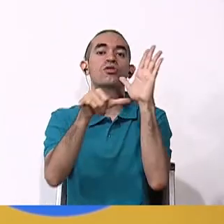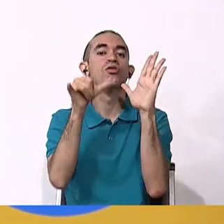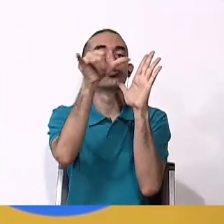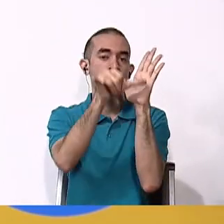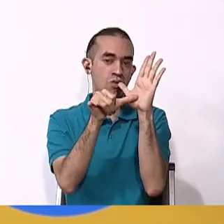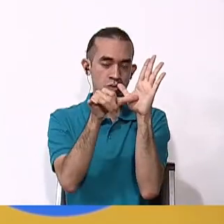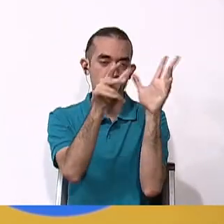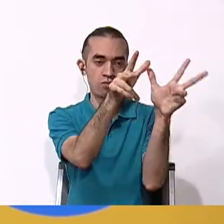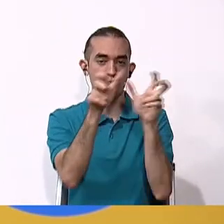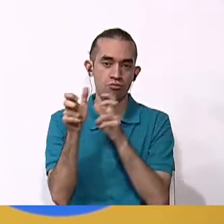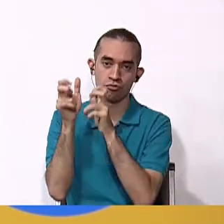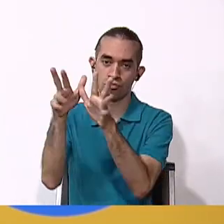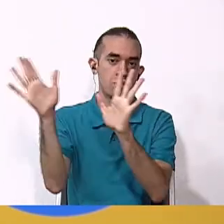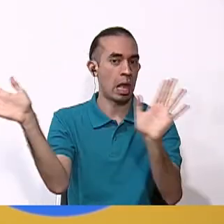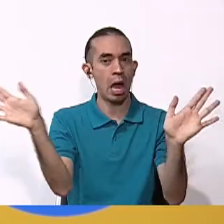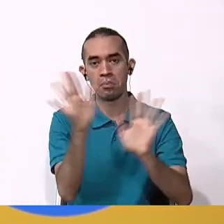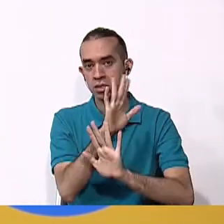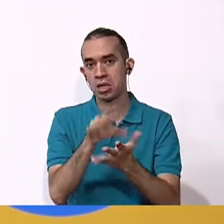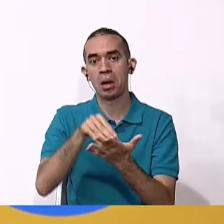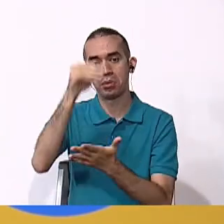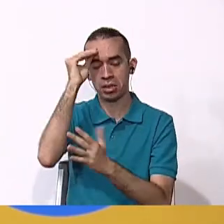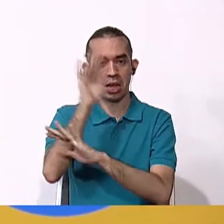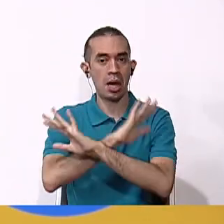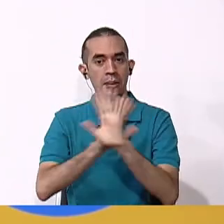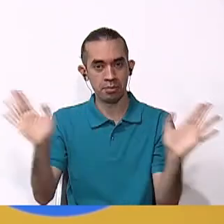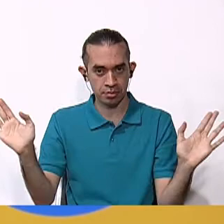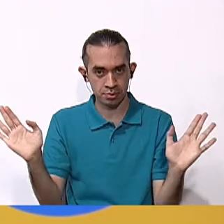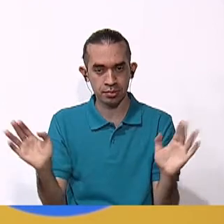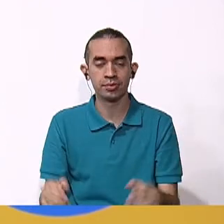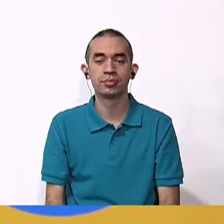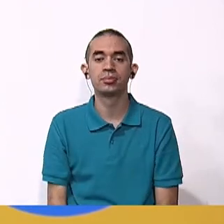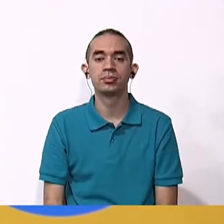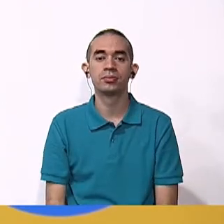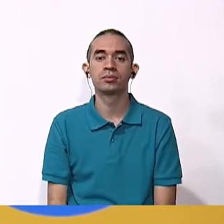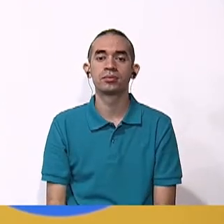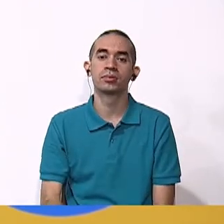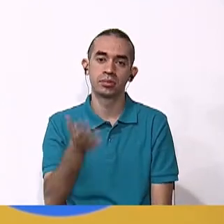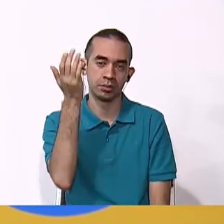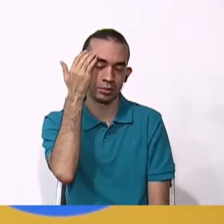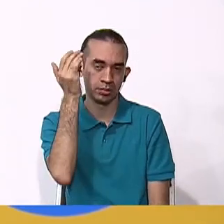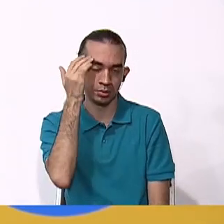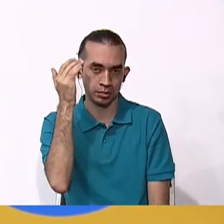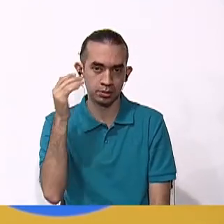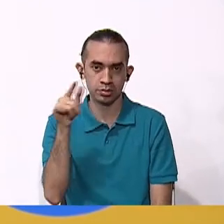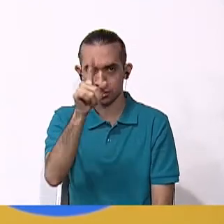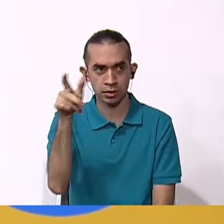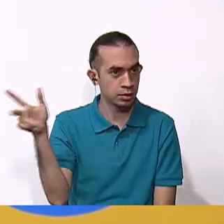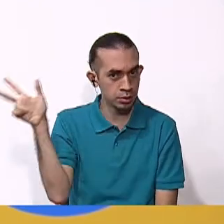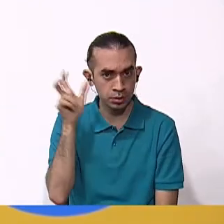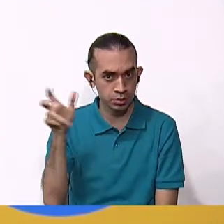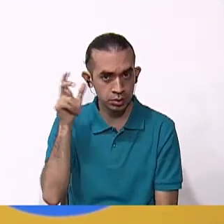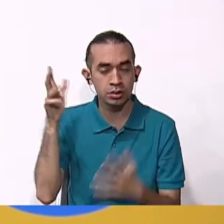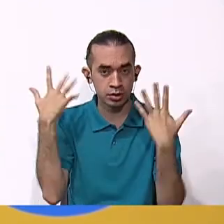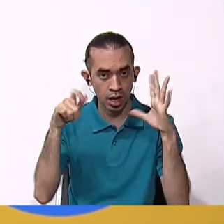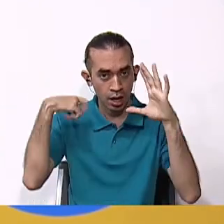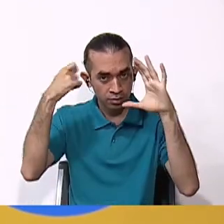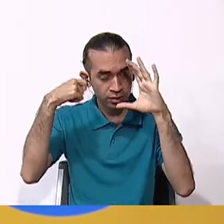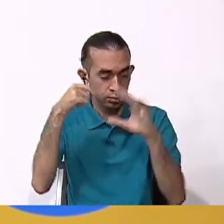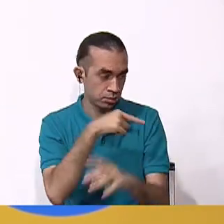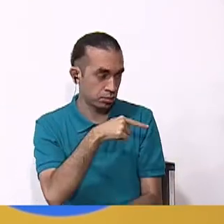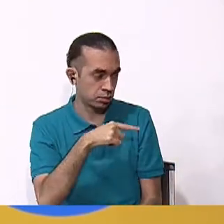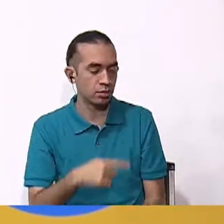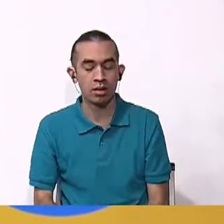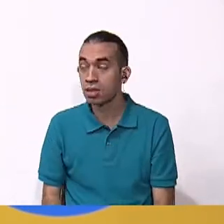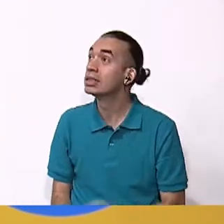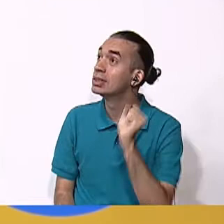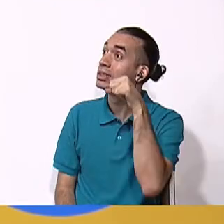for educational purposes. Now, Jack, did you listen to the video? Oh, yes,